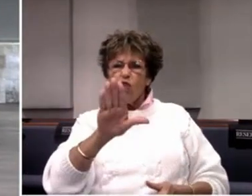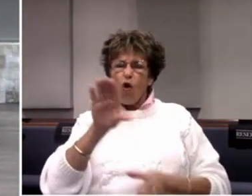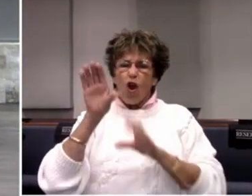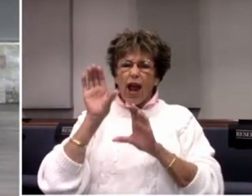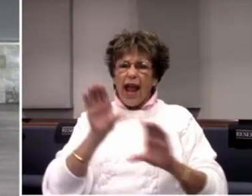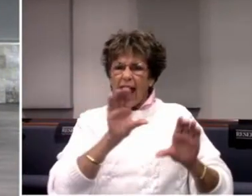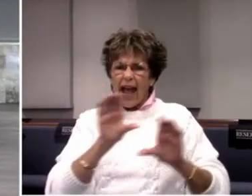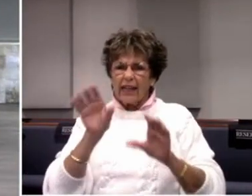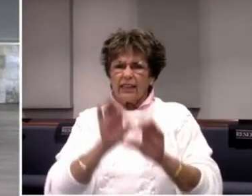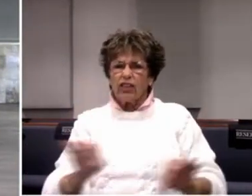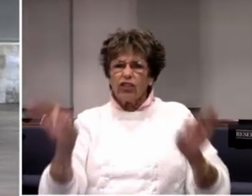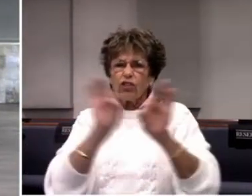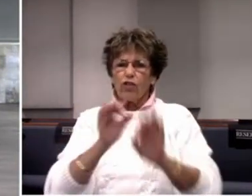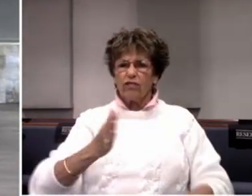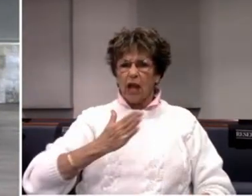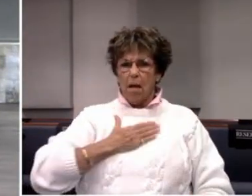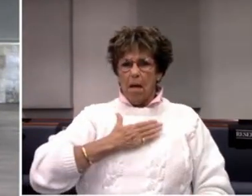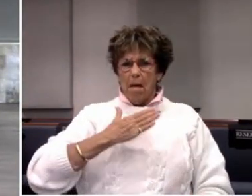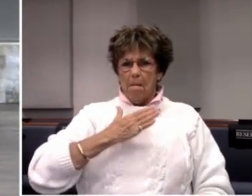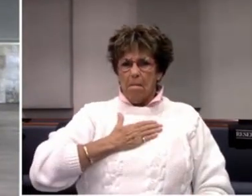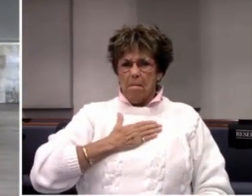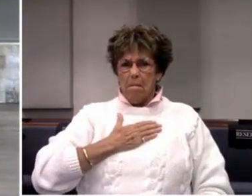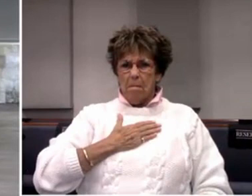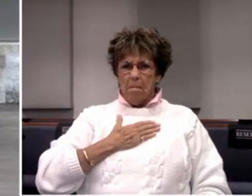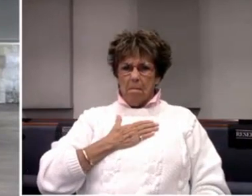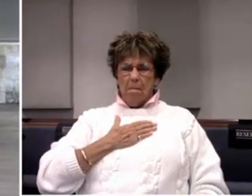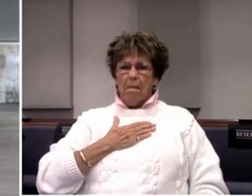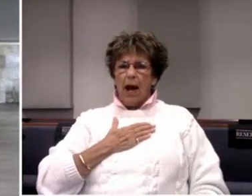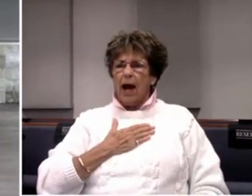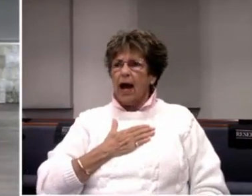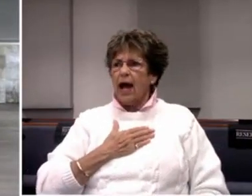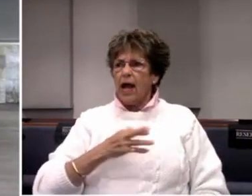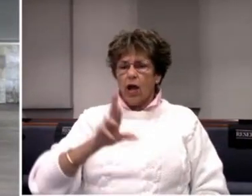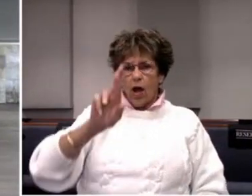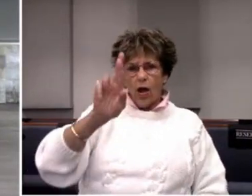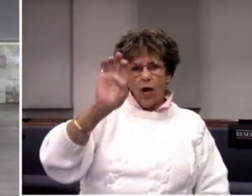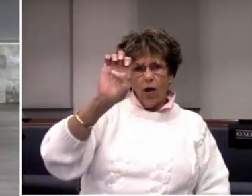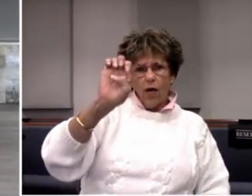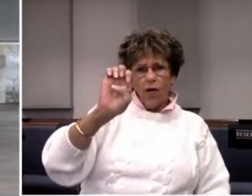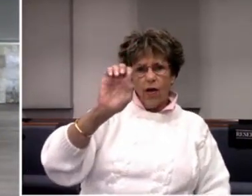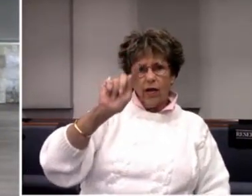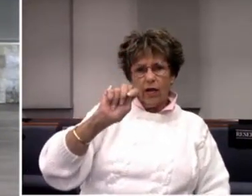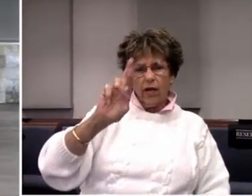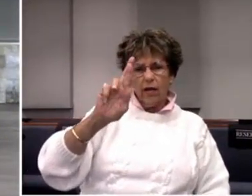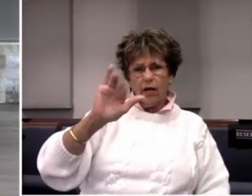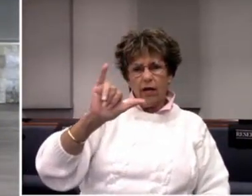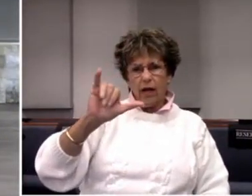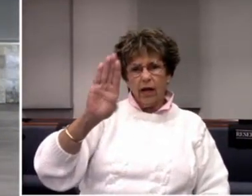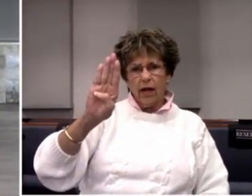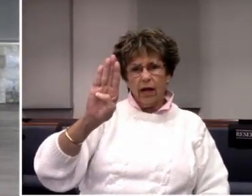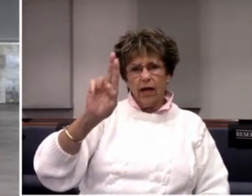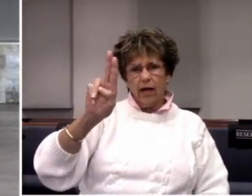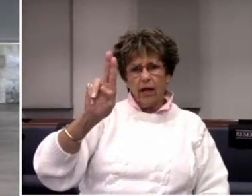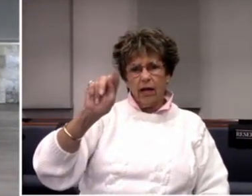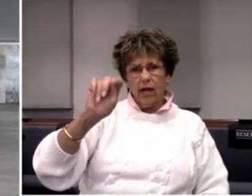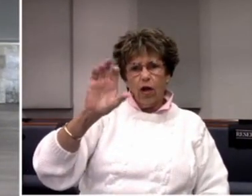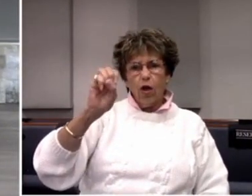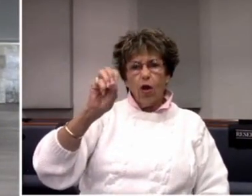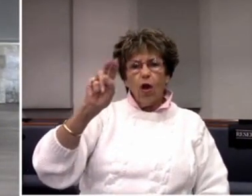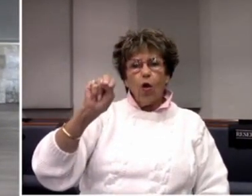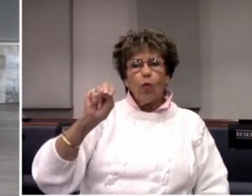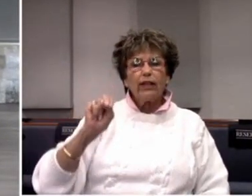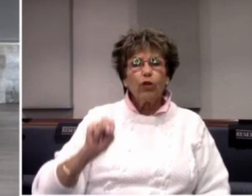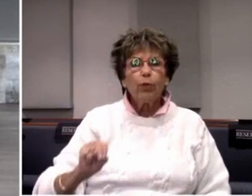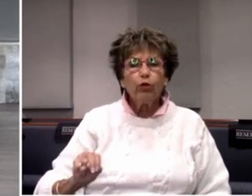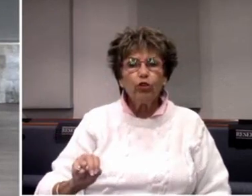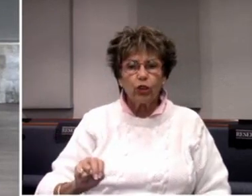deserves my retribution. Yeah. I would say that's in the nature of